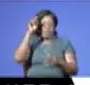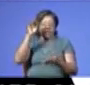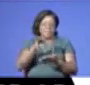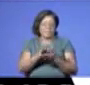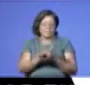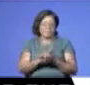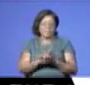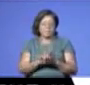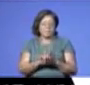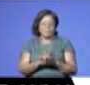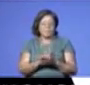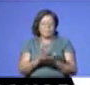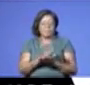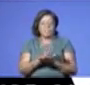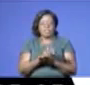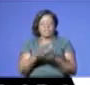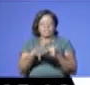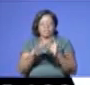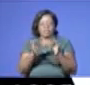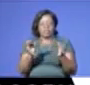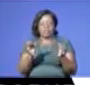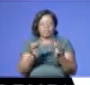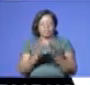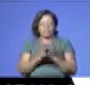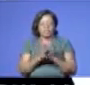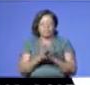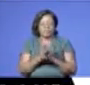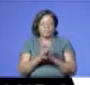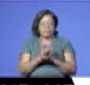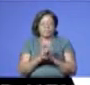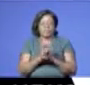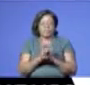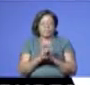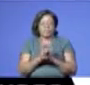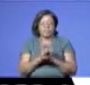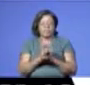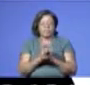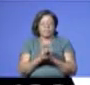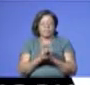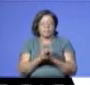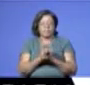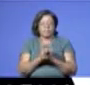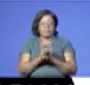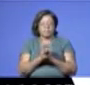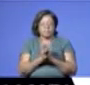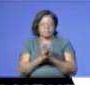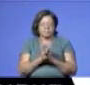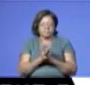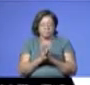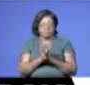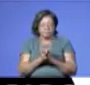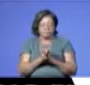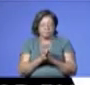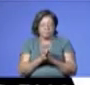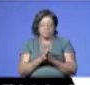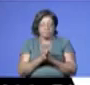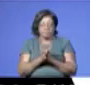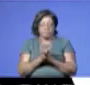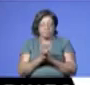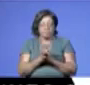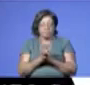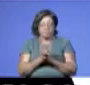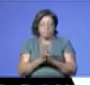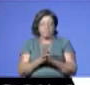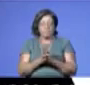with our Makushla Pinder. And I cannot wait to land just to hug my husband, just to feel his arms around me.